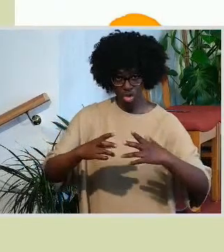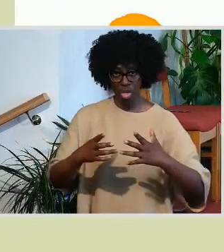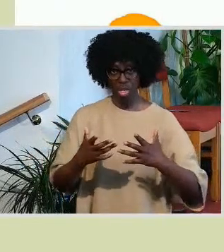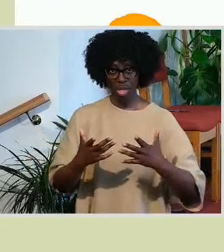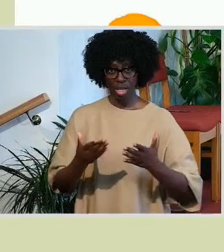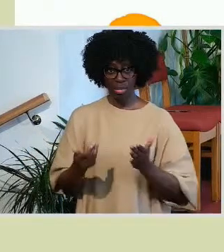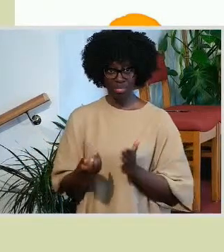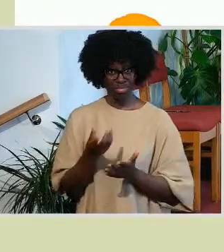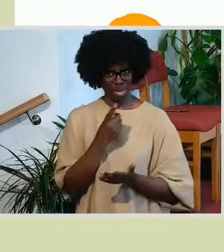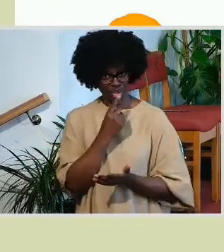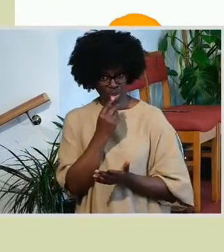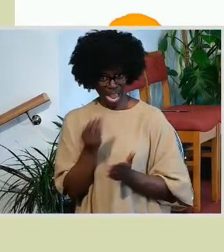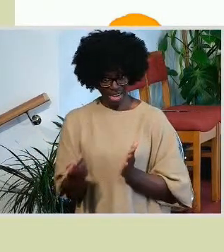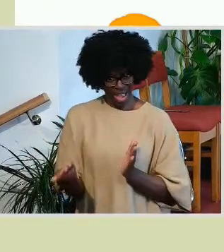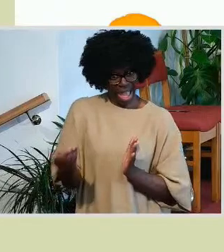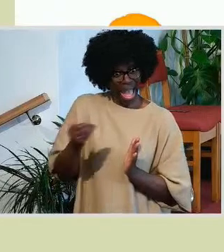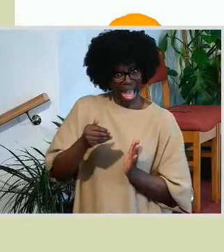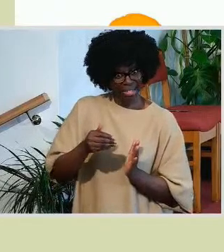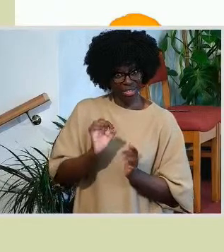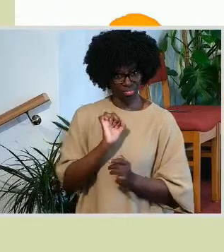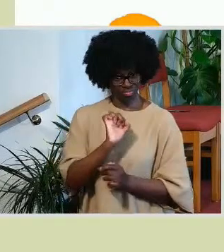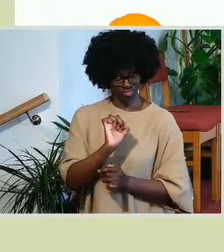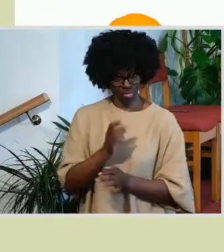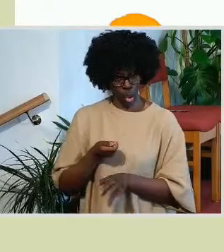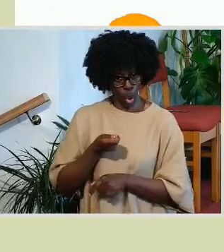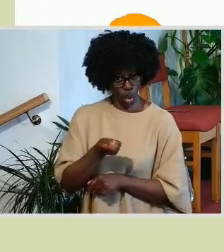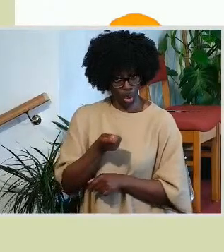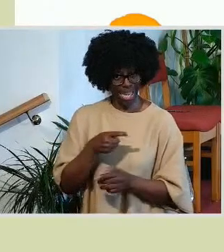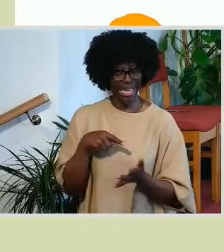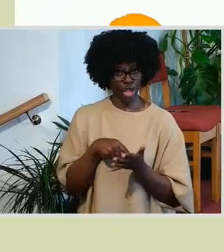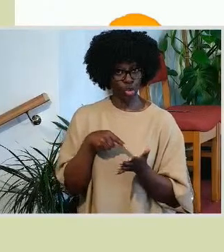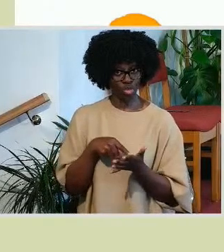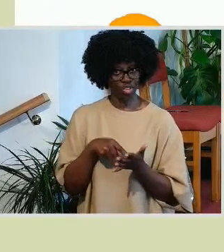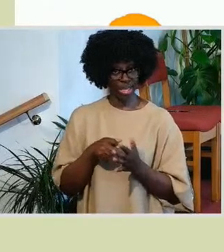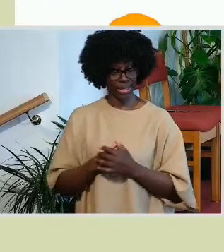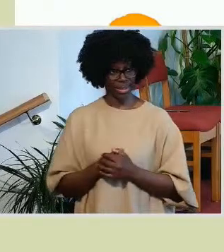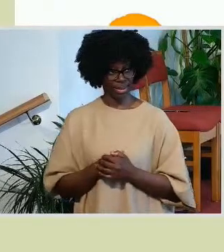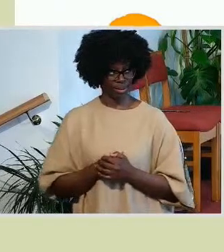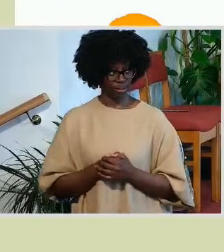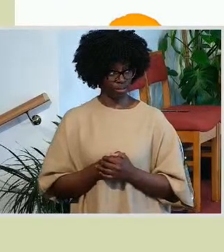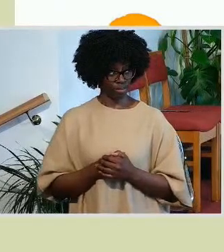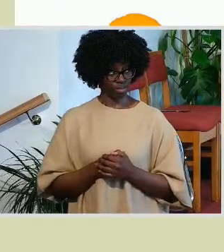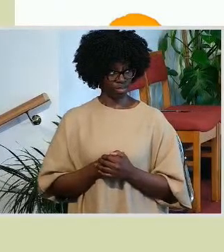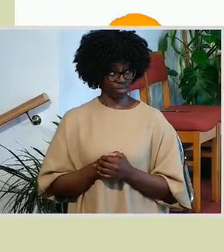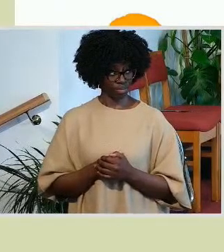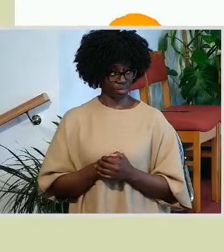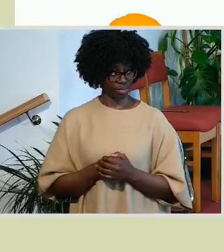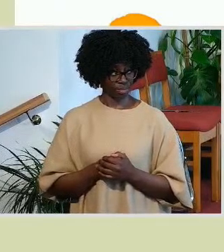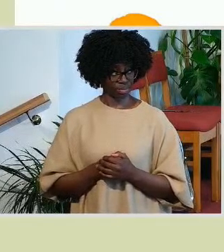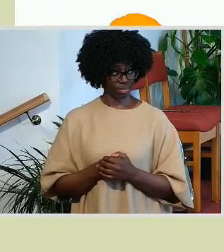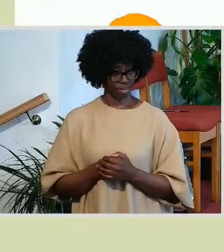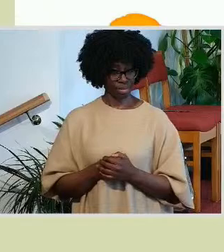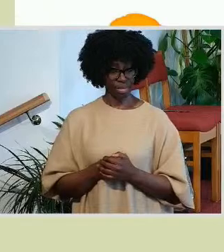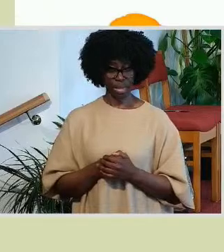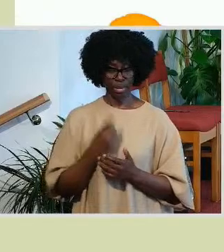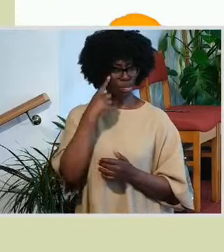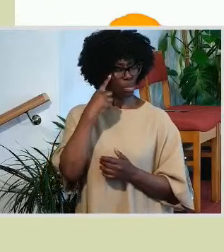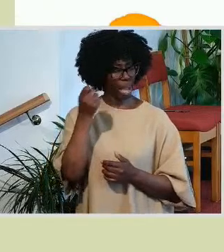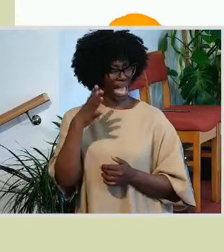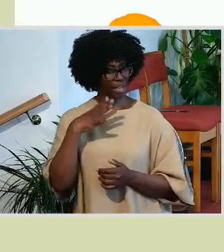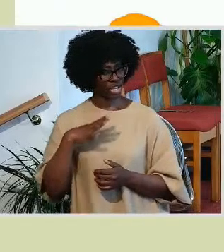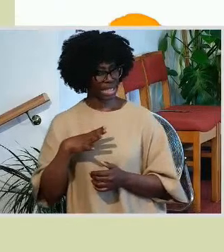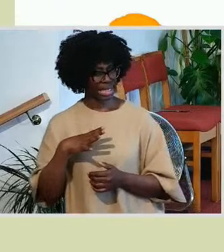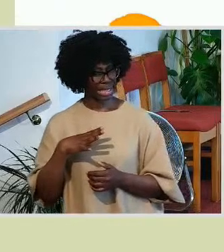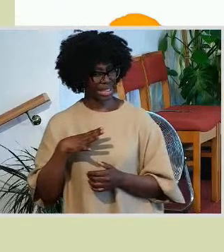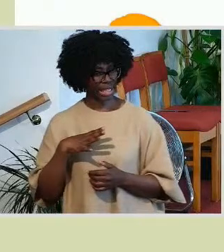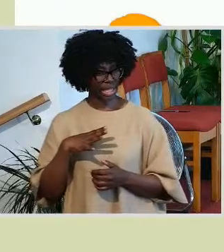to your cooking, but I wouldn't take it at high doses because it does have some side effects that you have to be aware of. So if you're on other medications, like blood